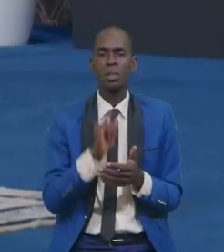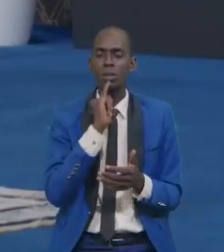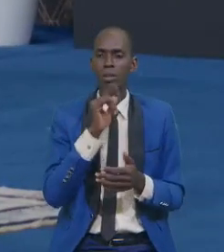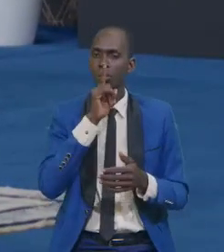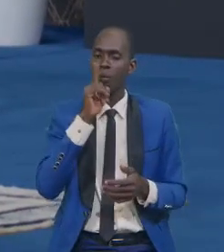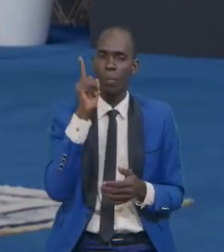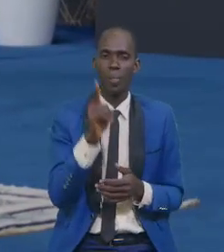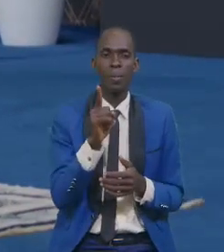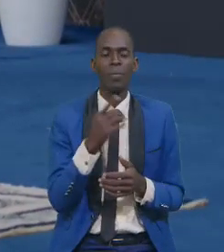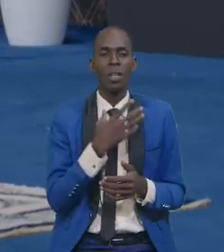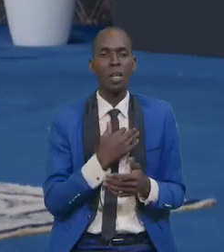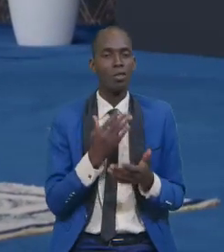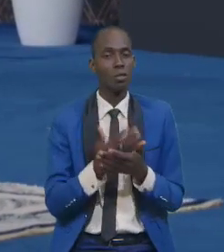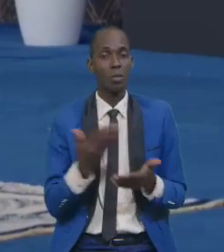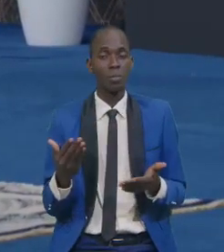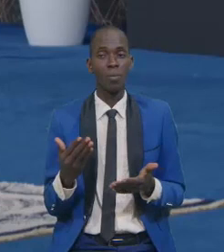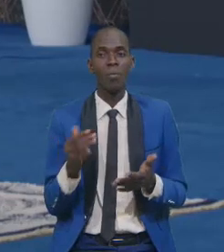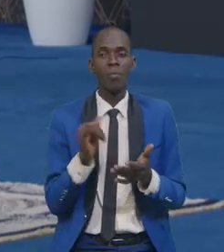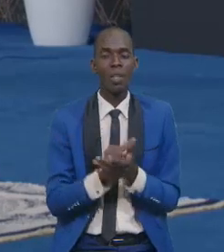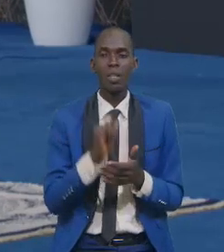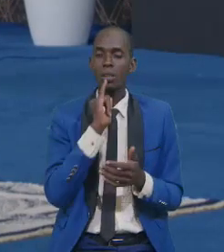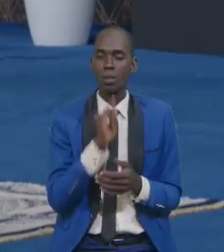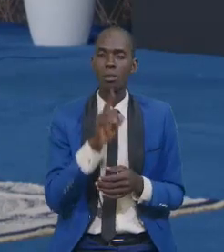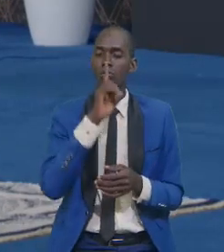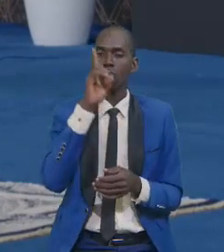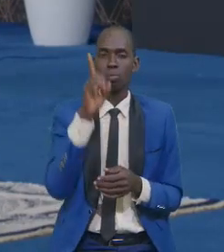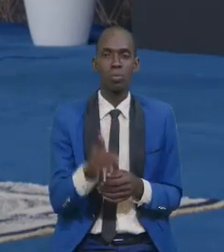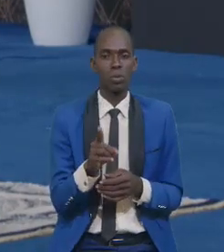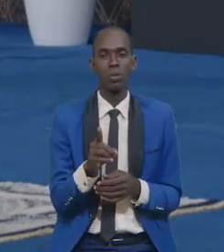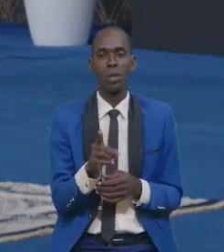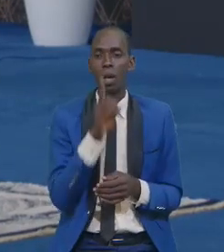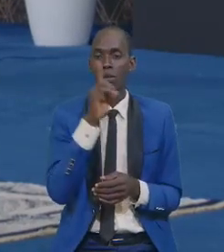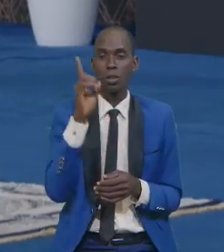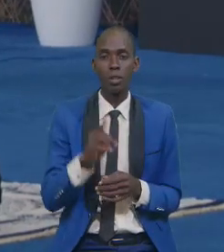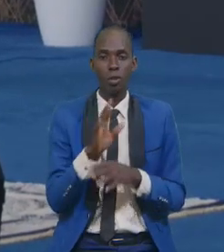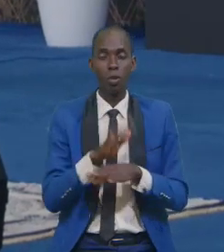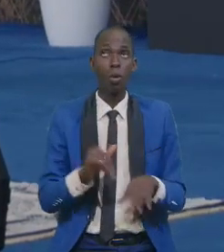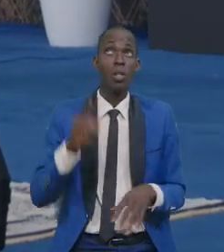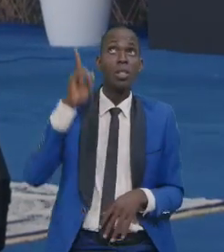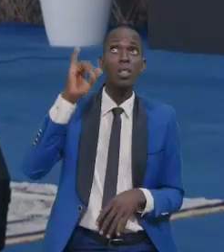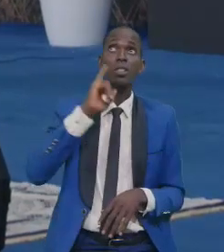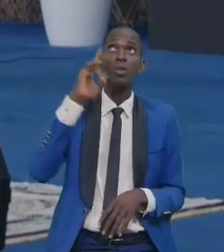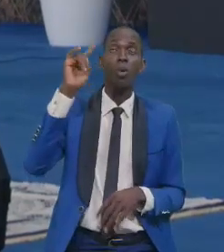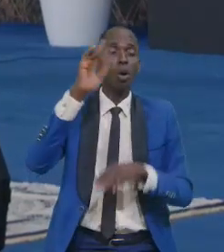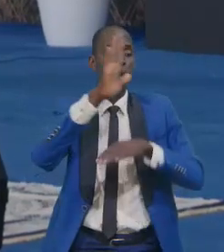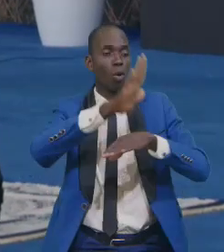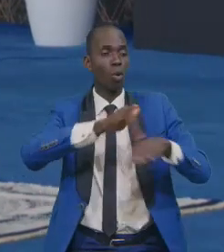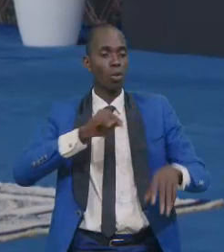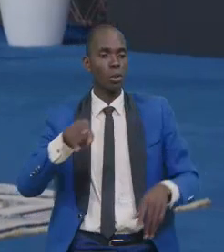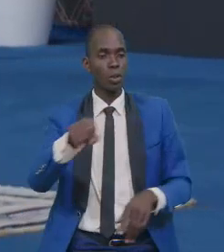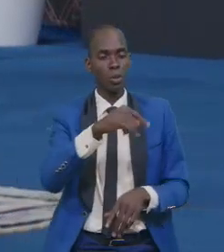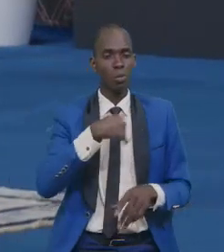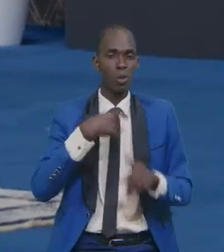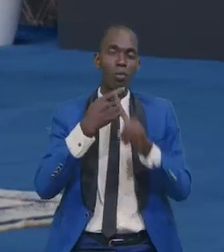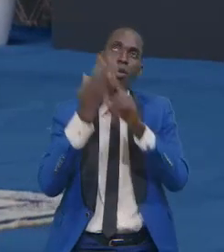and something that is sure. Ascertained call. He is the one calling us from heaven. He says, I